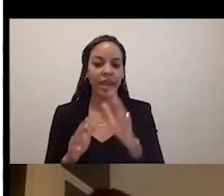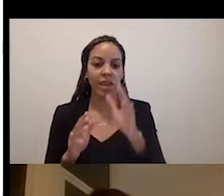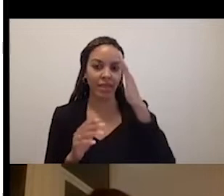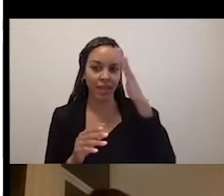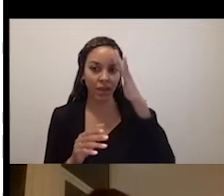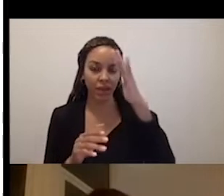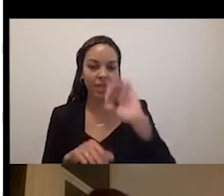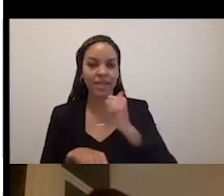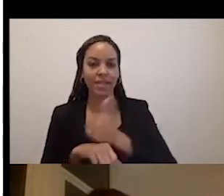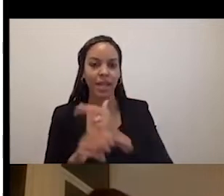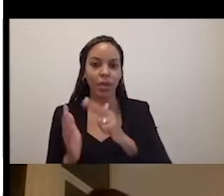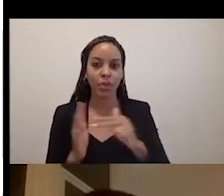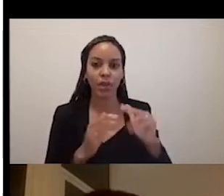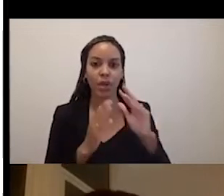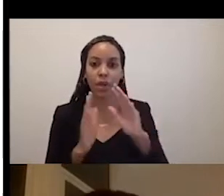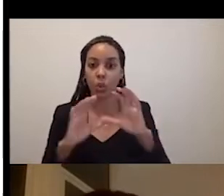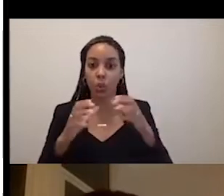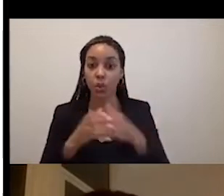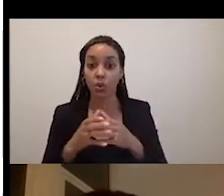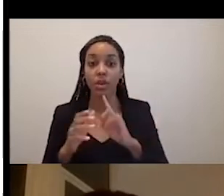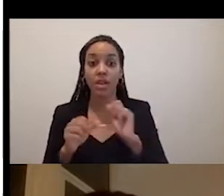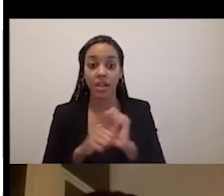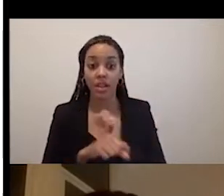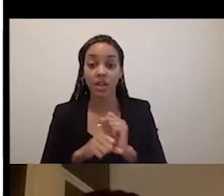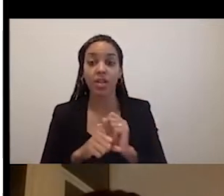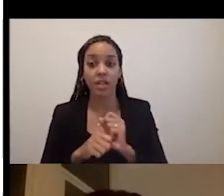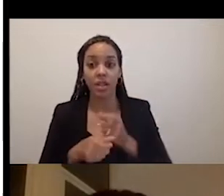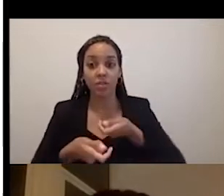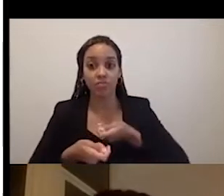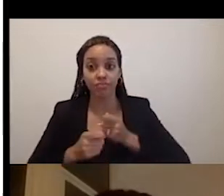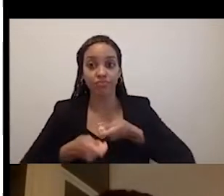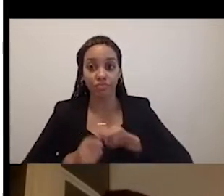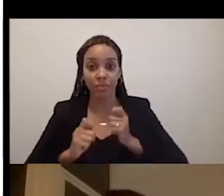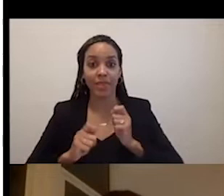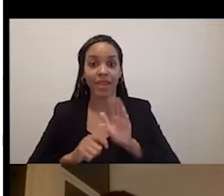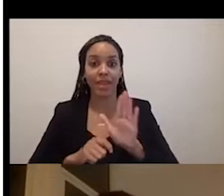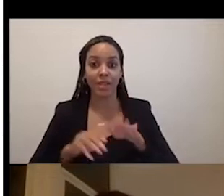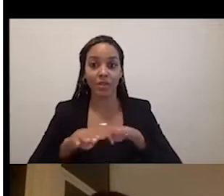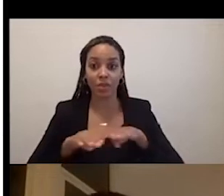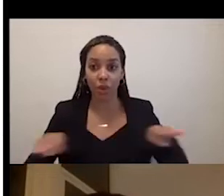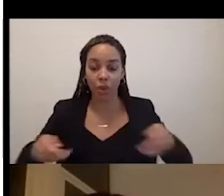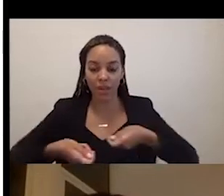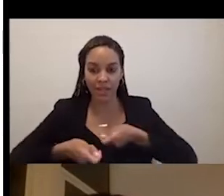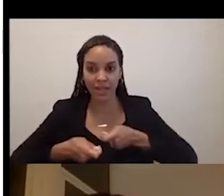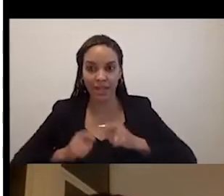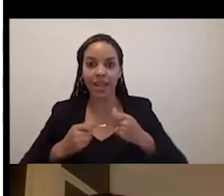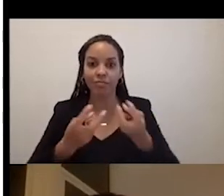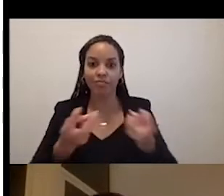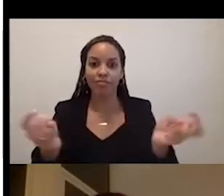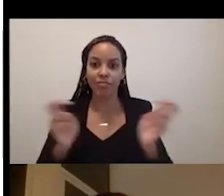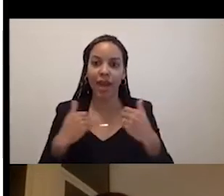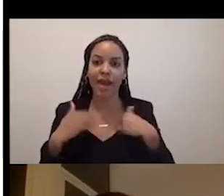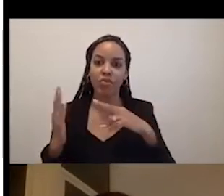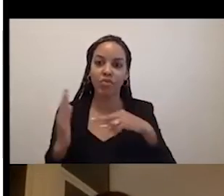literally grounded the work by digging through our floor, or his floor in his studio, and held reading sessions here. And this is